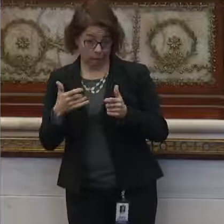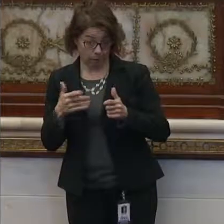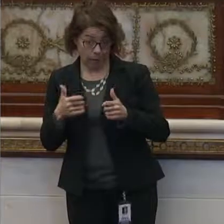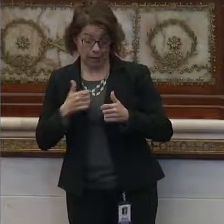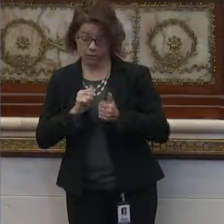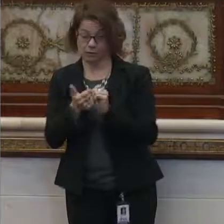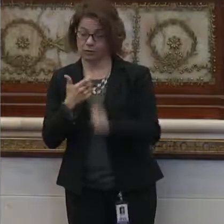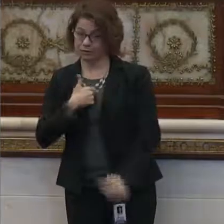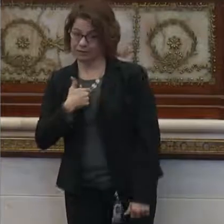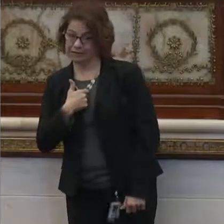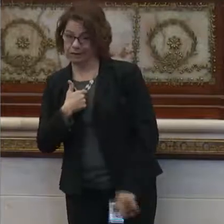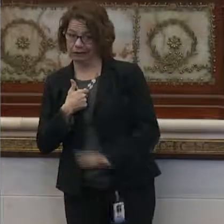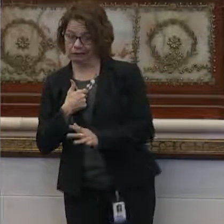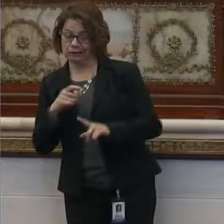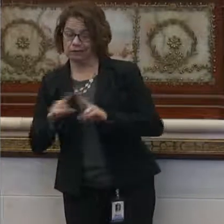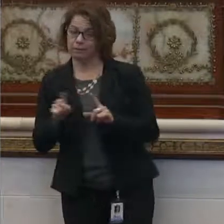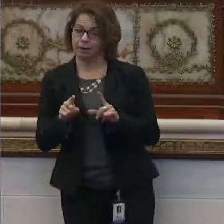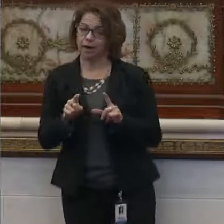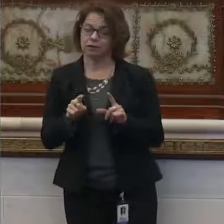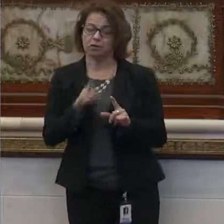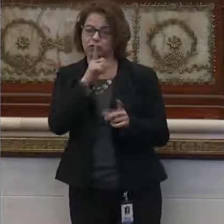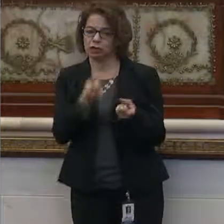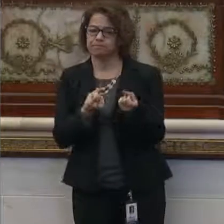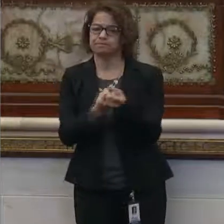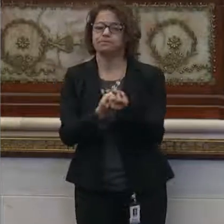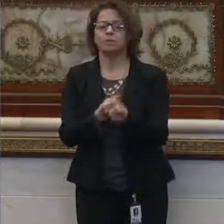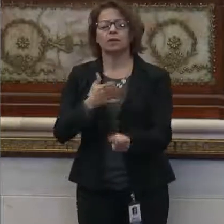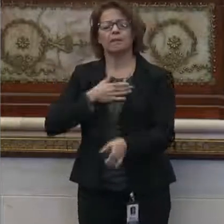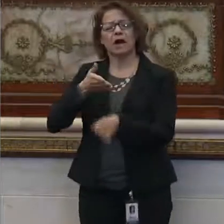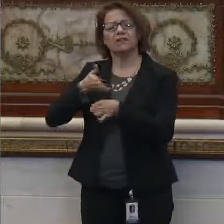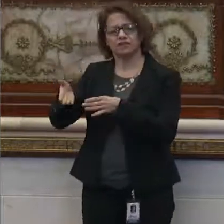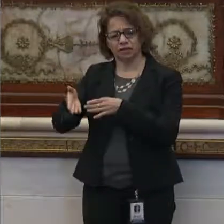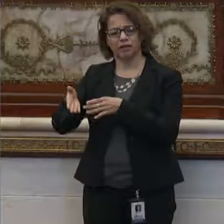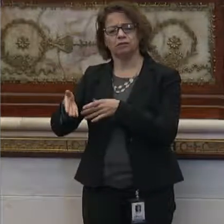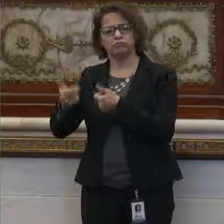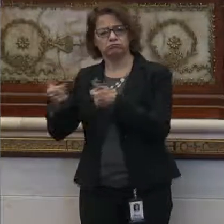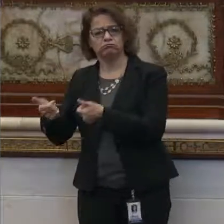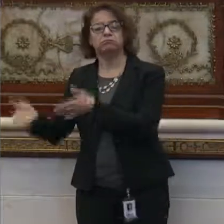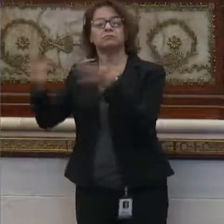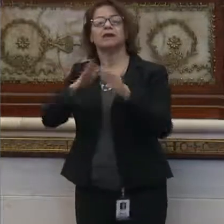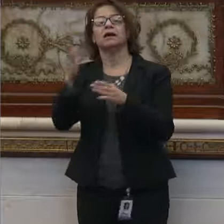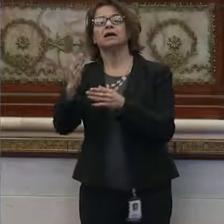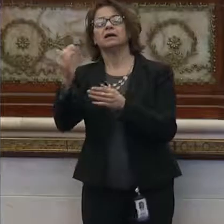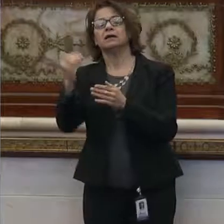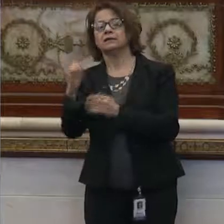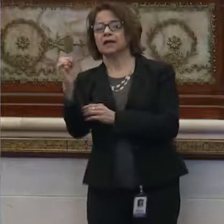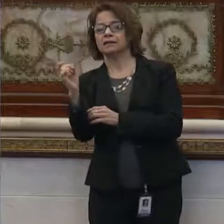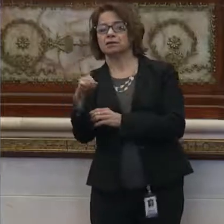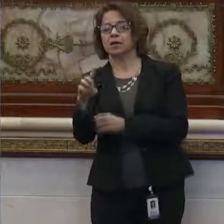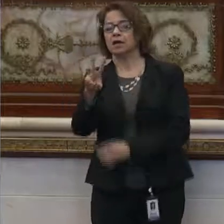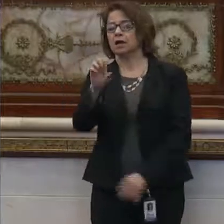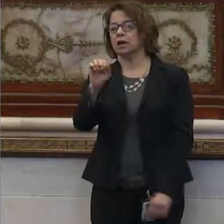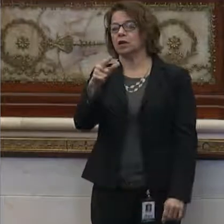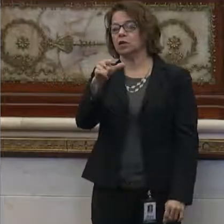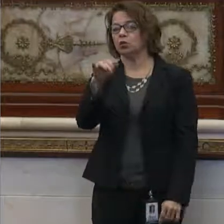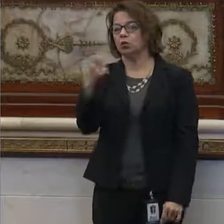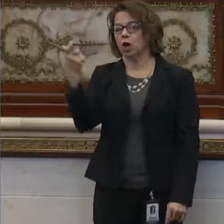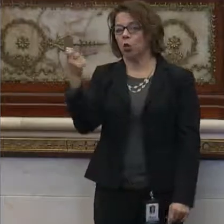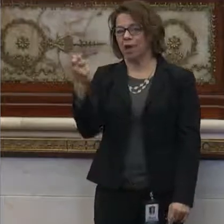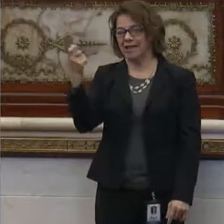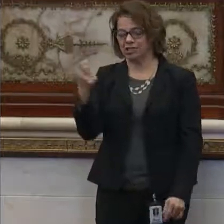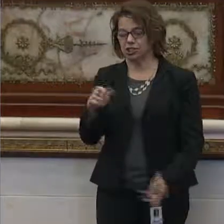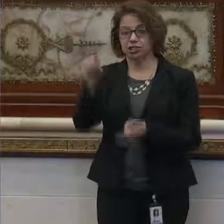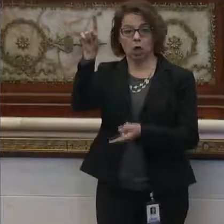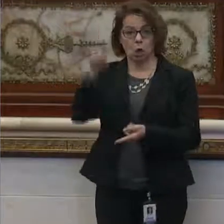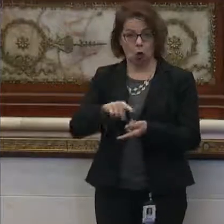to. But, working in that field, my next question is related to wages. Do you know what the lowest